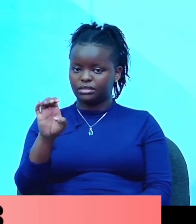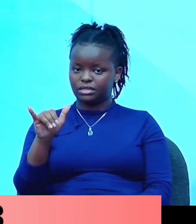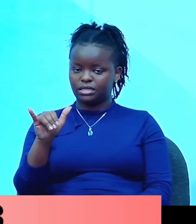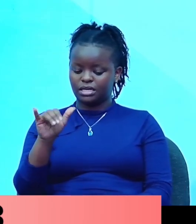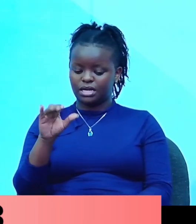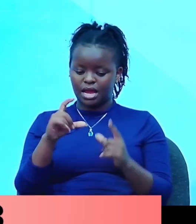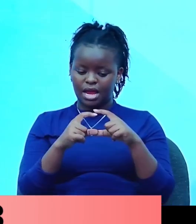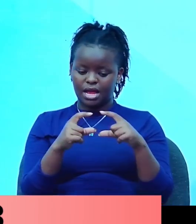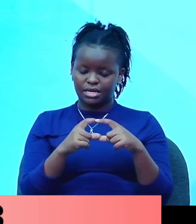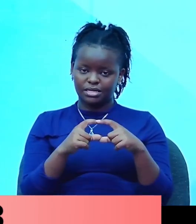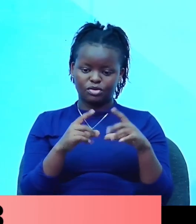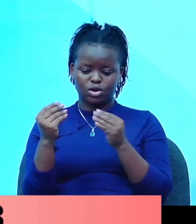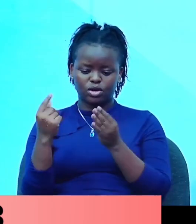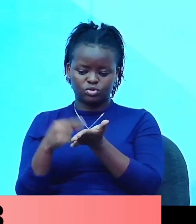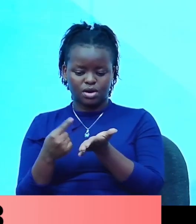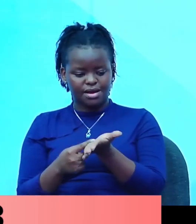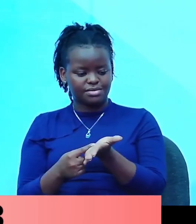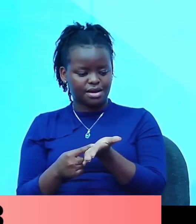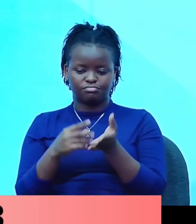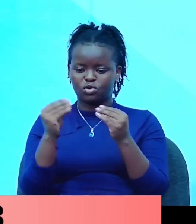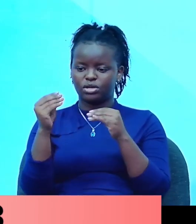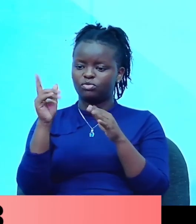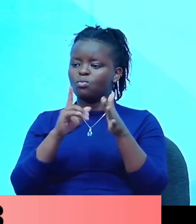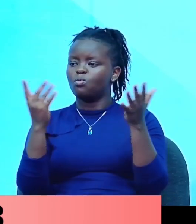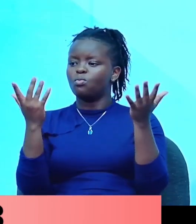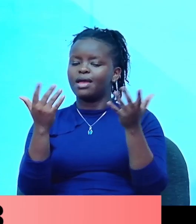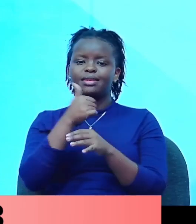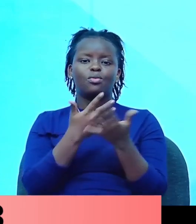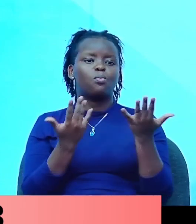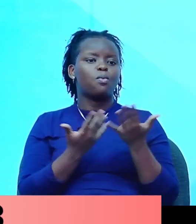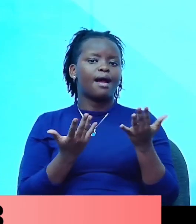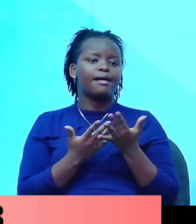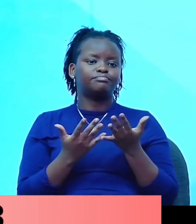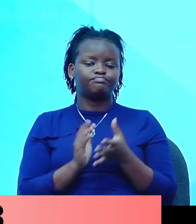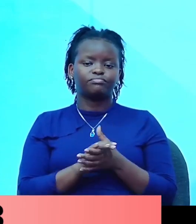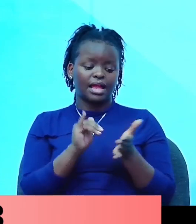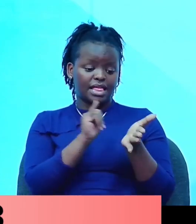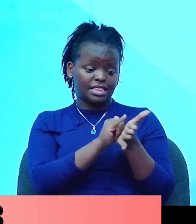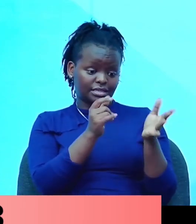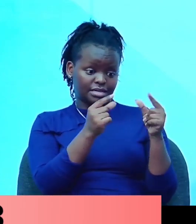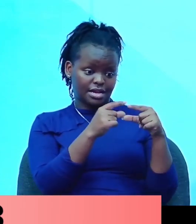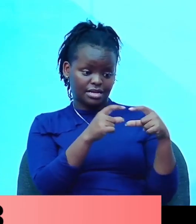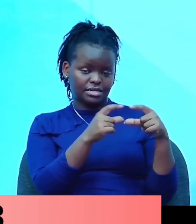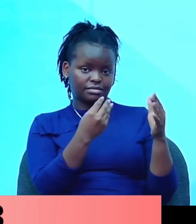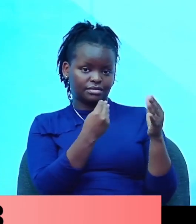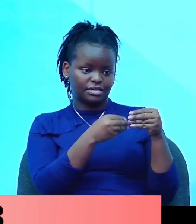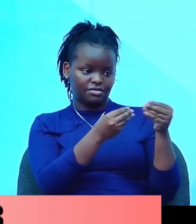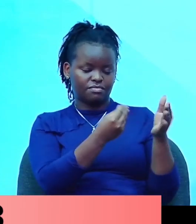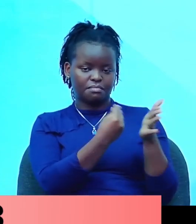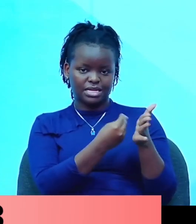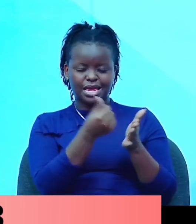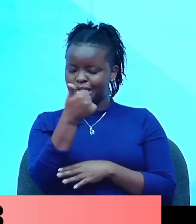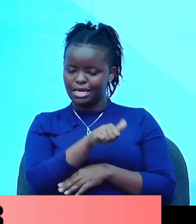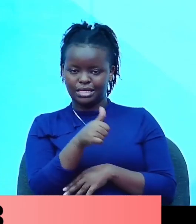kufanya kazi. Yeah. So or on holiday, So that card, you just load it and you can load it in any currency